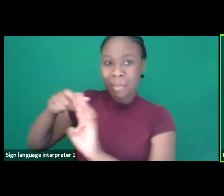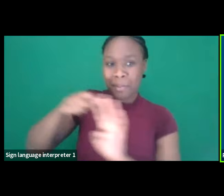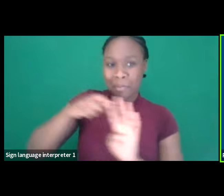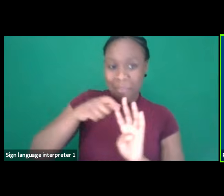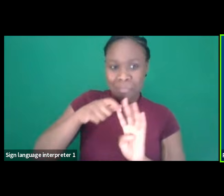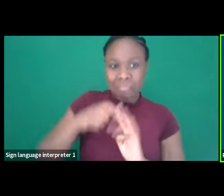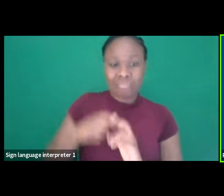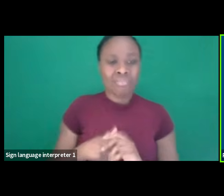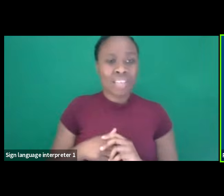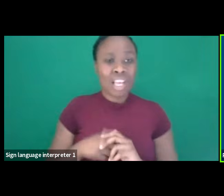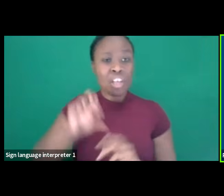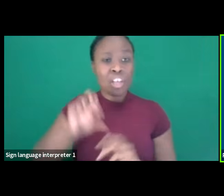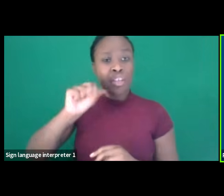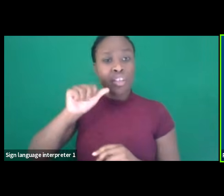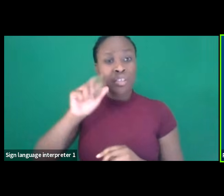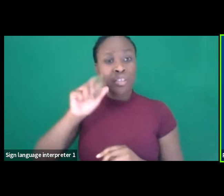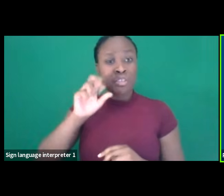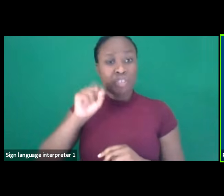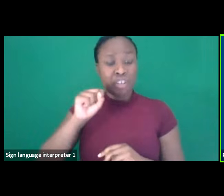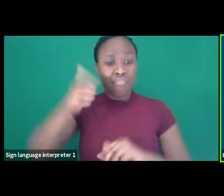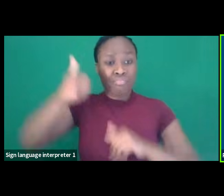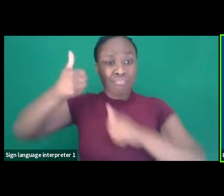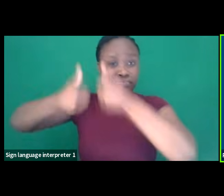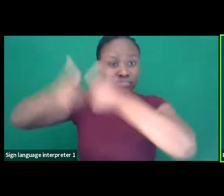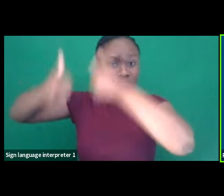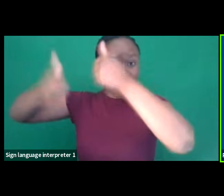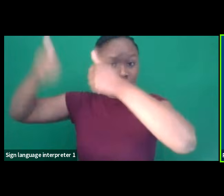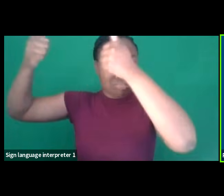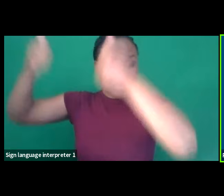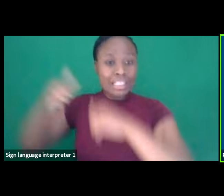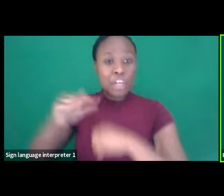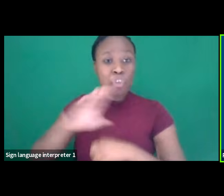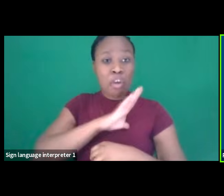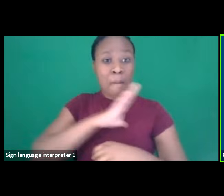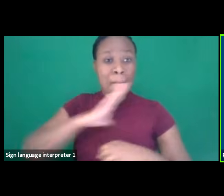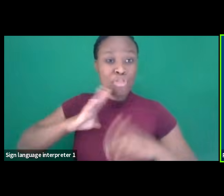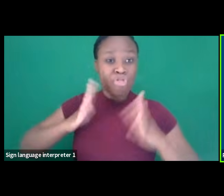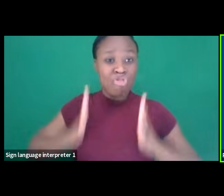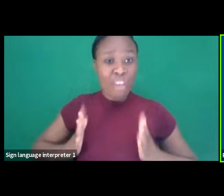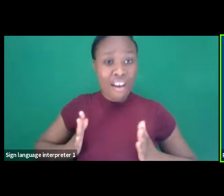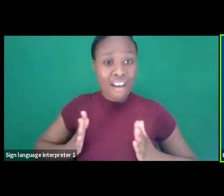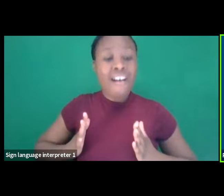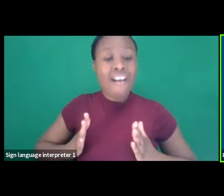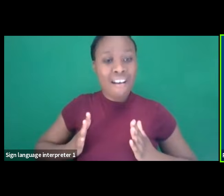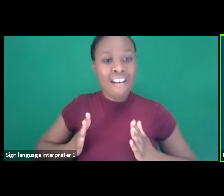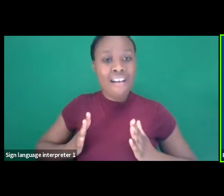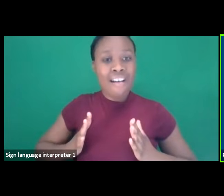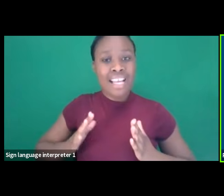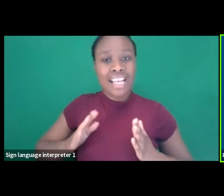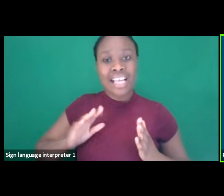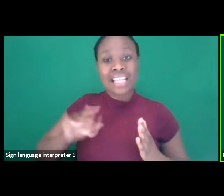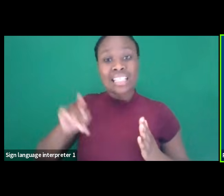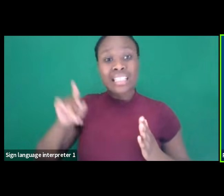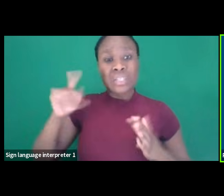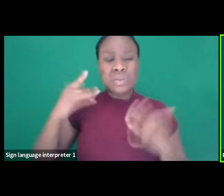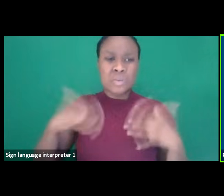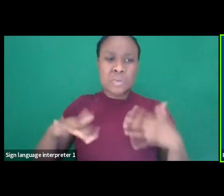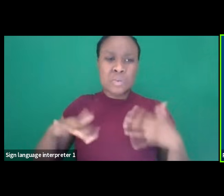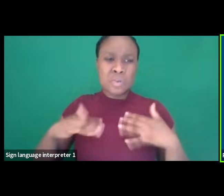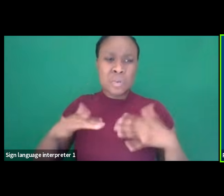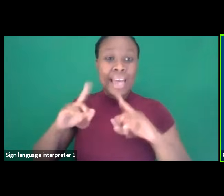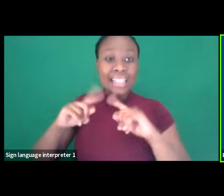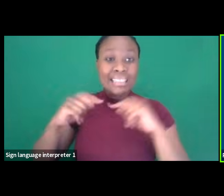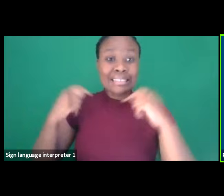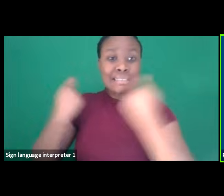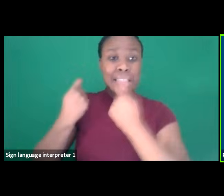SARS, I must say, the commissioner and his leadership team, as listened from the first speaker, provided us with